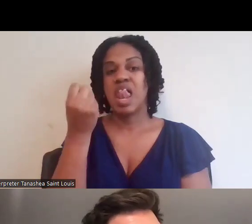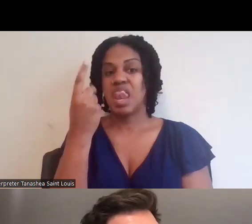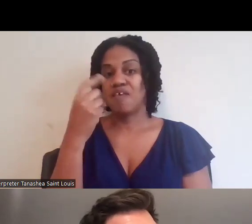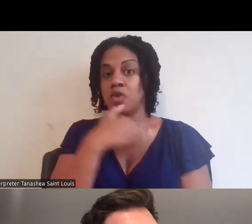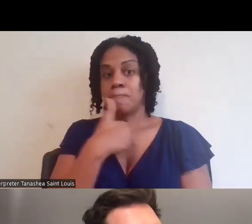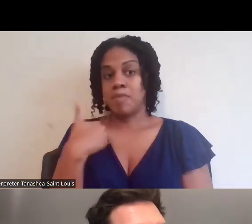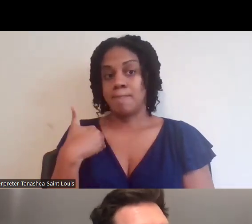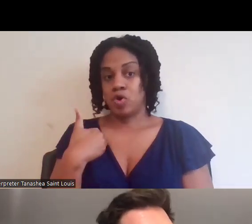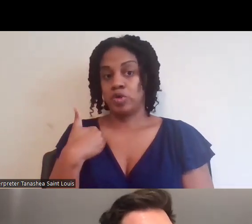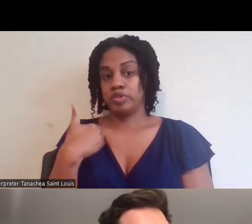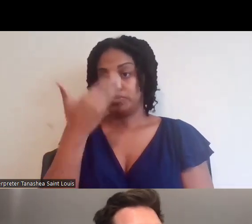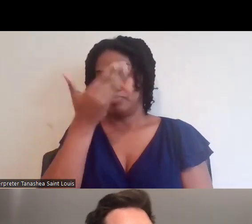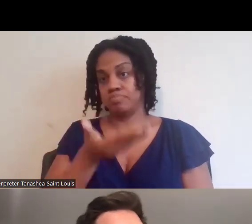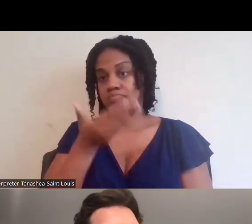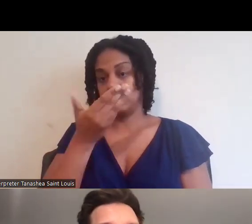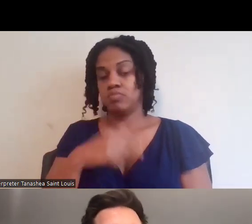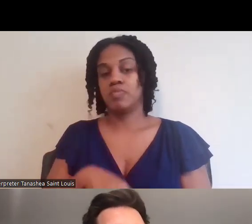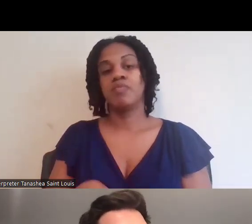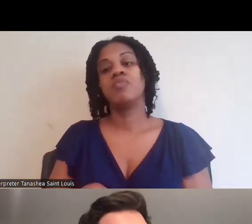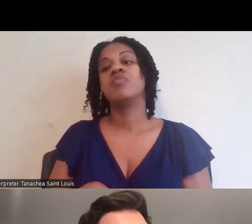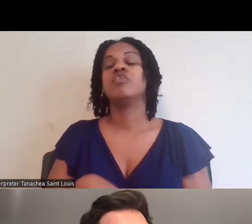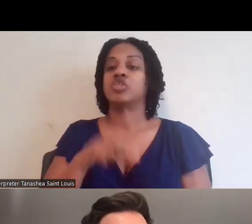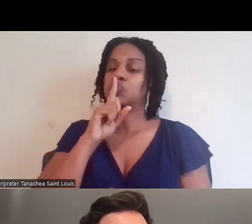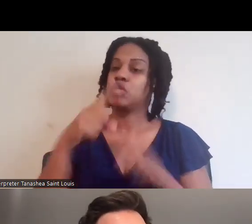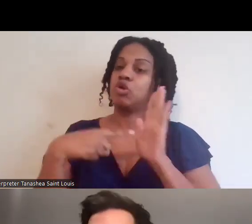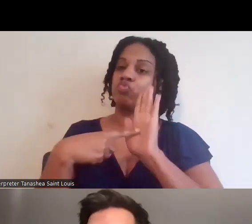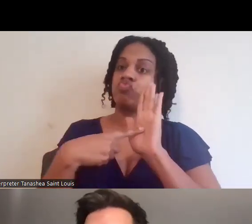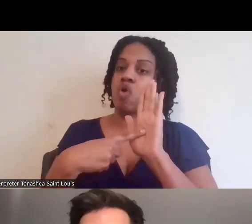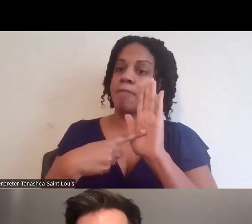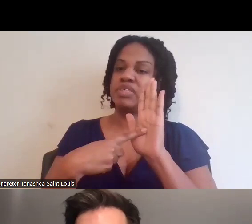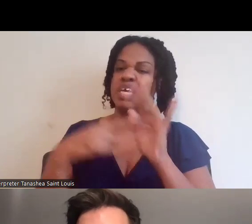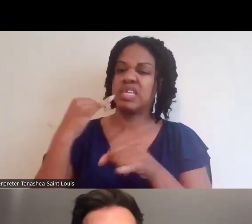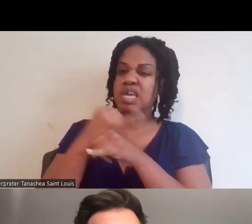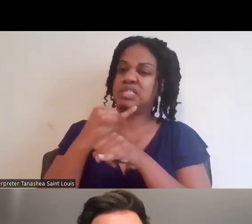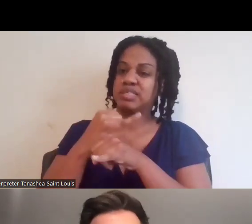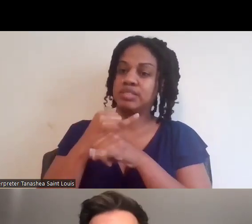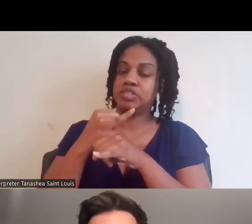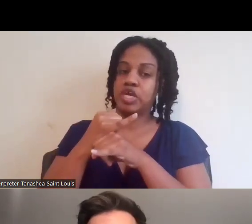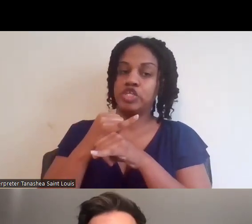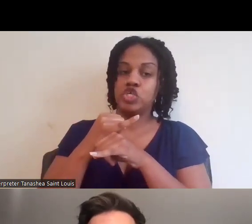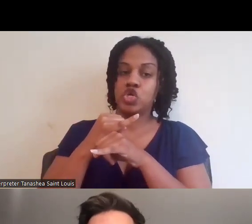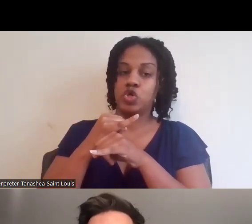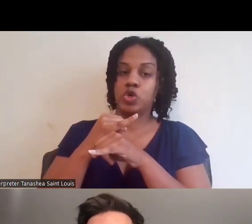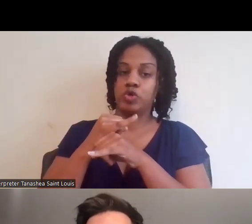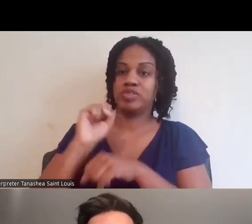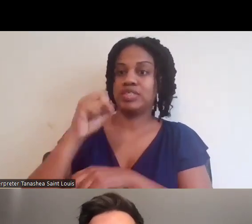the steering committee. They really represent sort of the institutional stakeholders of the California Aging Network. And